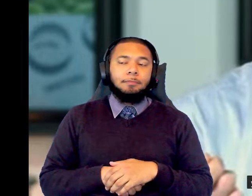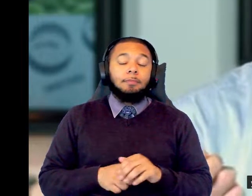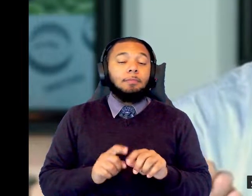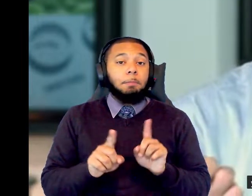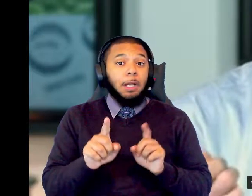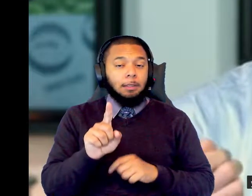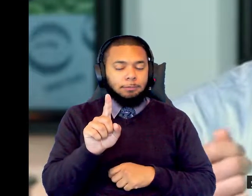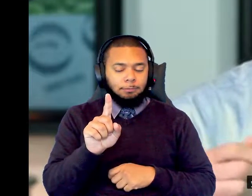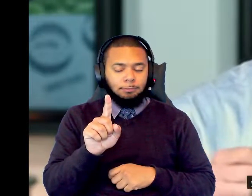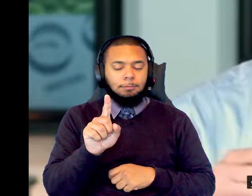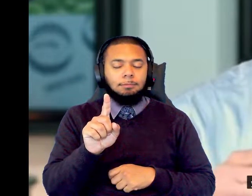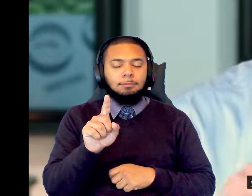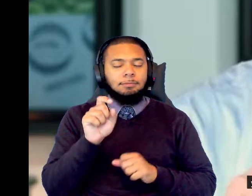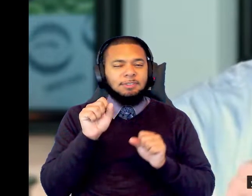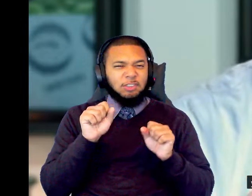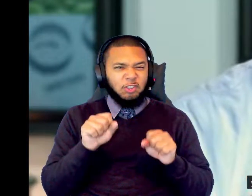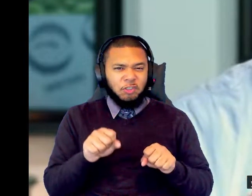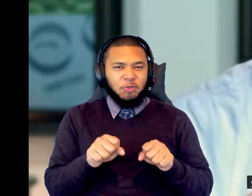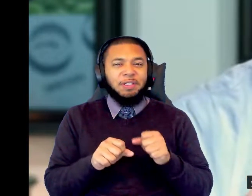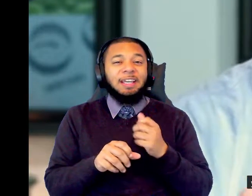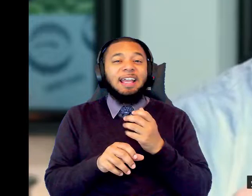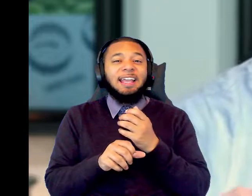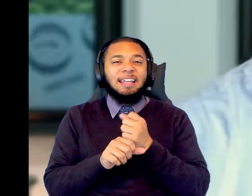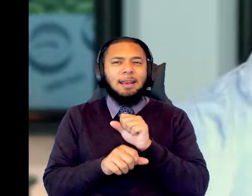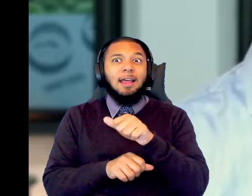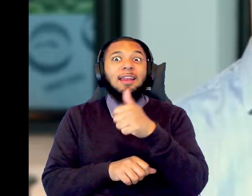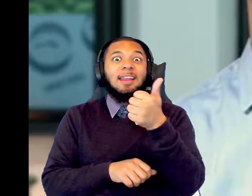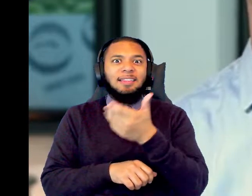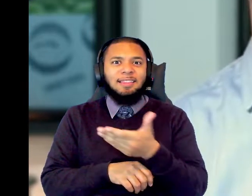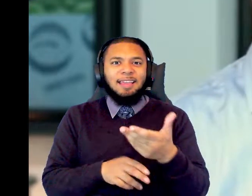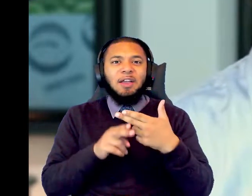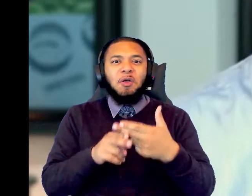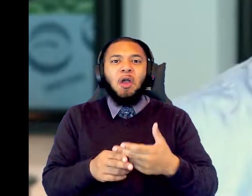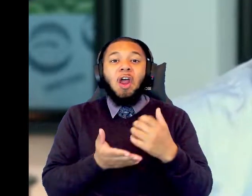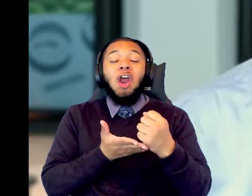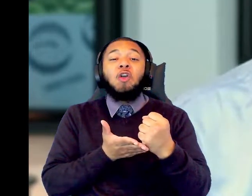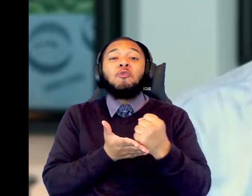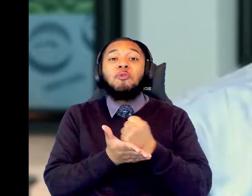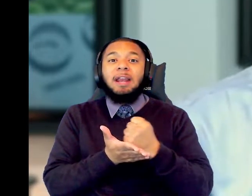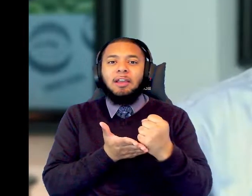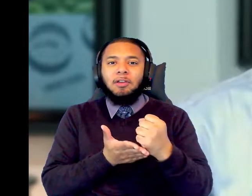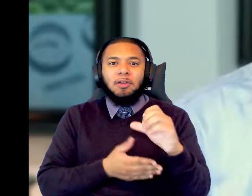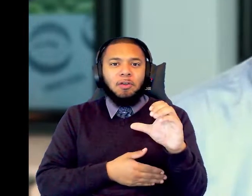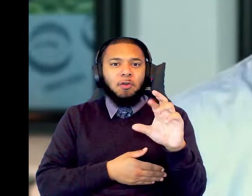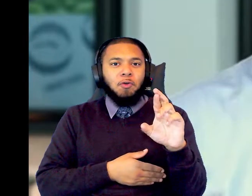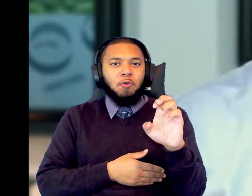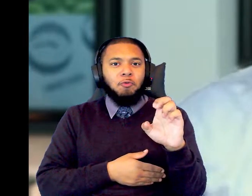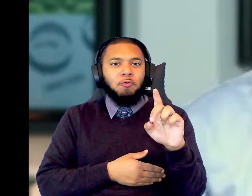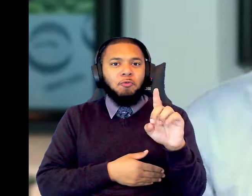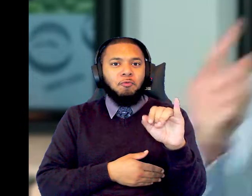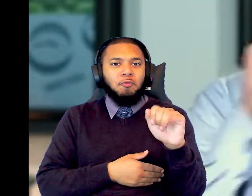But you can also acquire another product to purchase things called a credit card with a C.